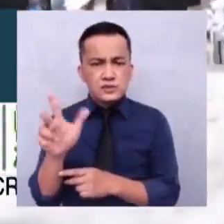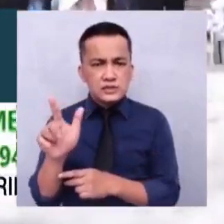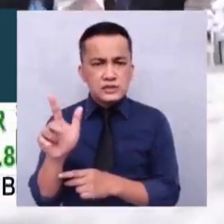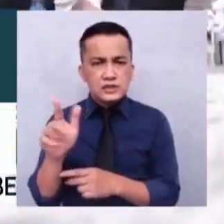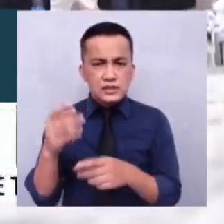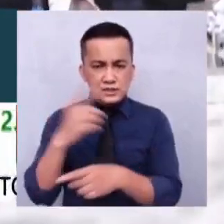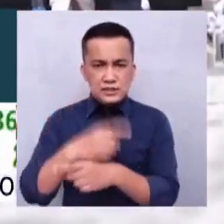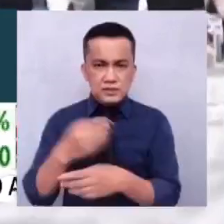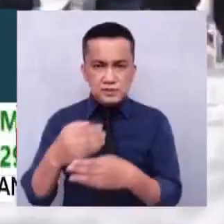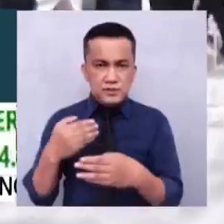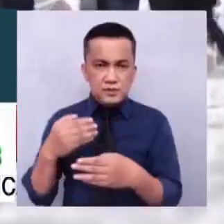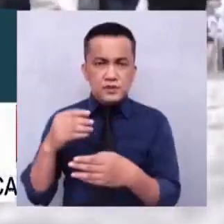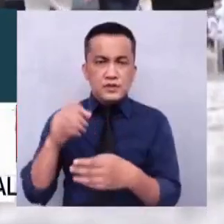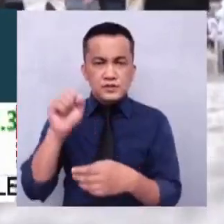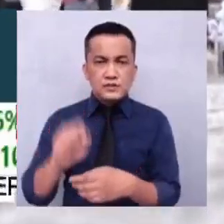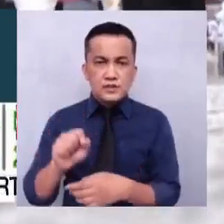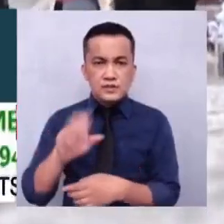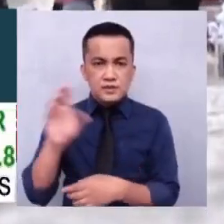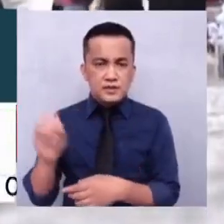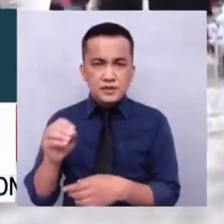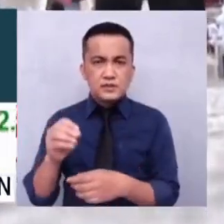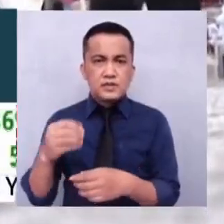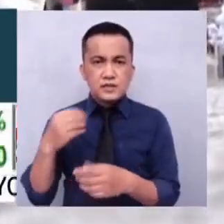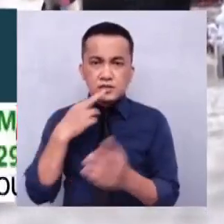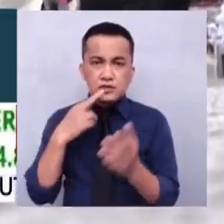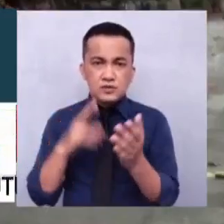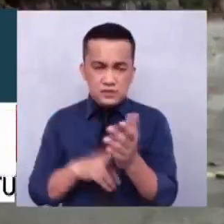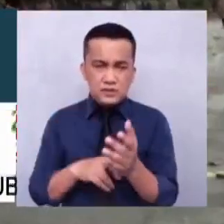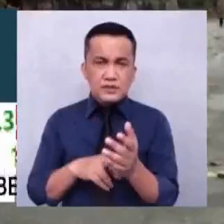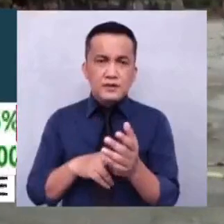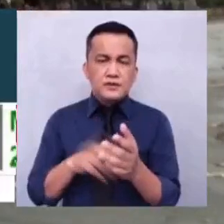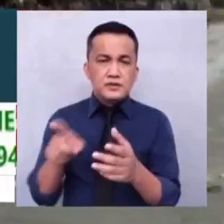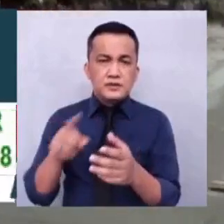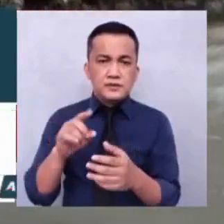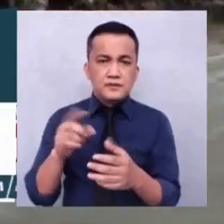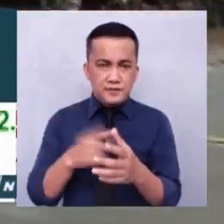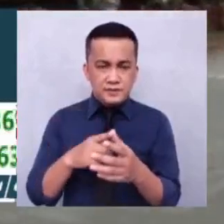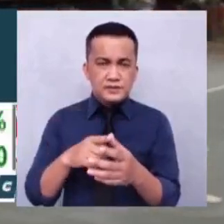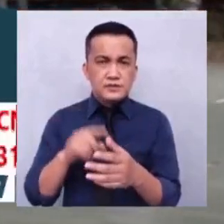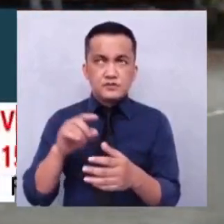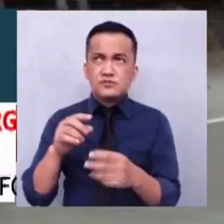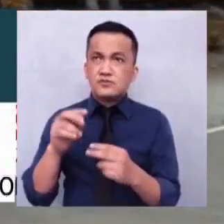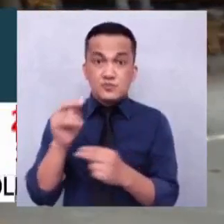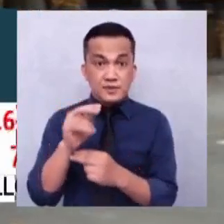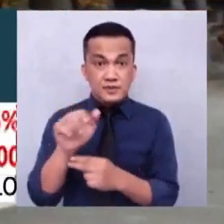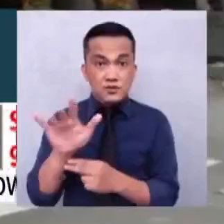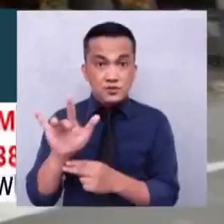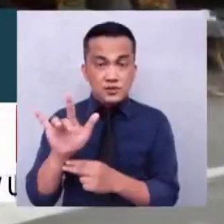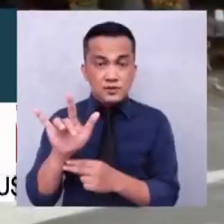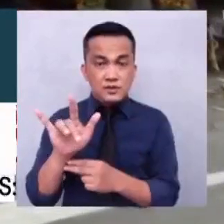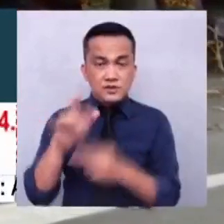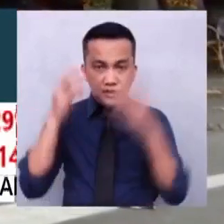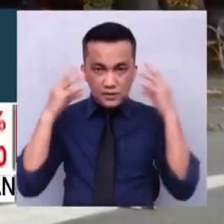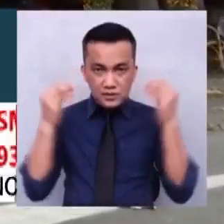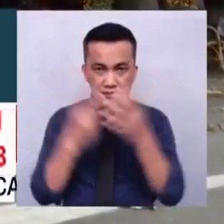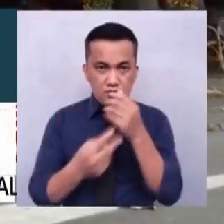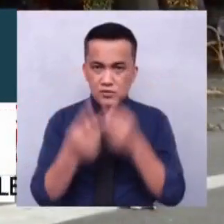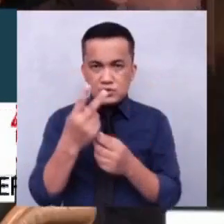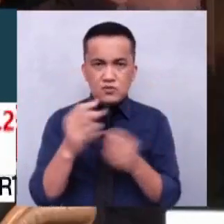Africa officially reported its first cases on November 25. Both cases in the Netherlands do not have a travel